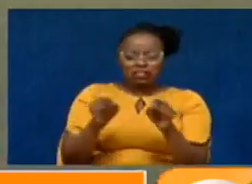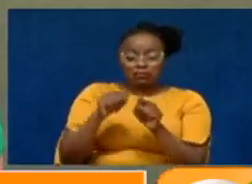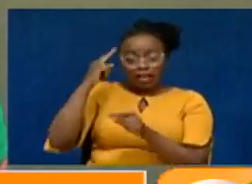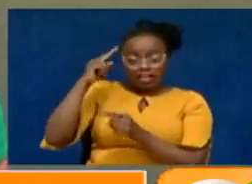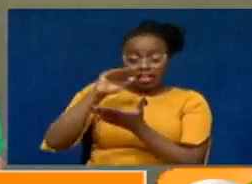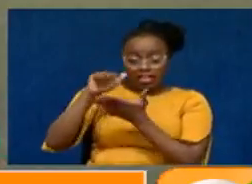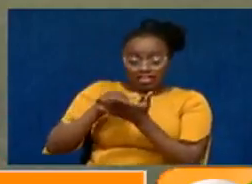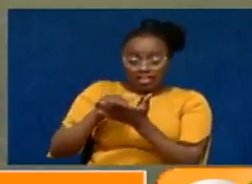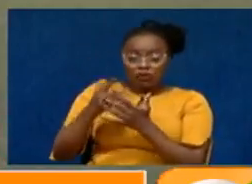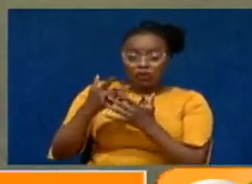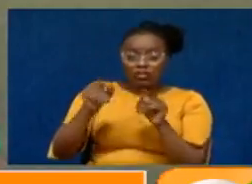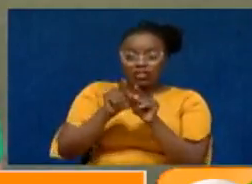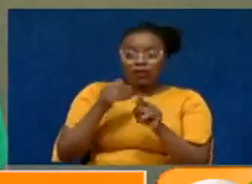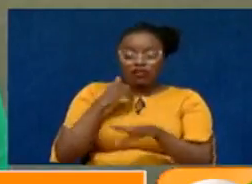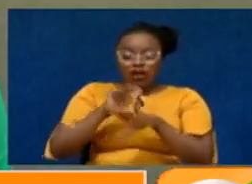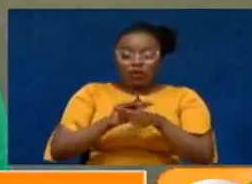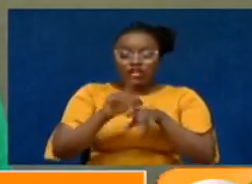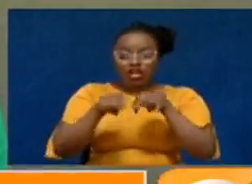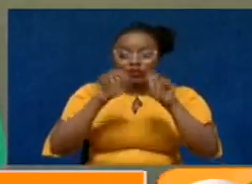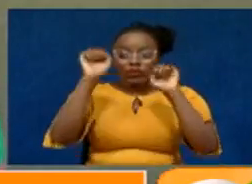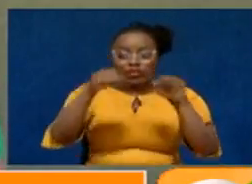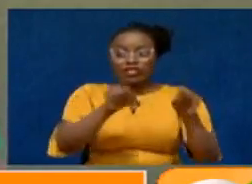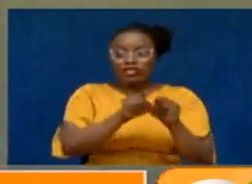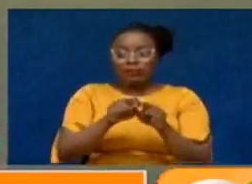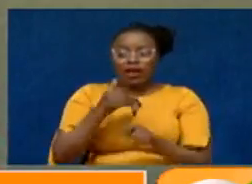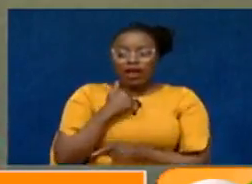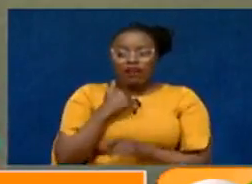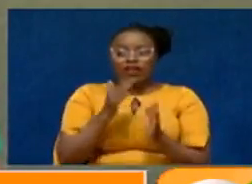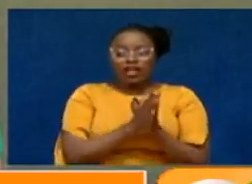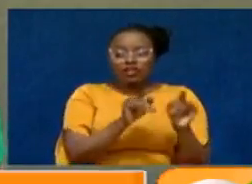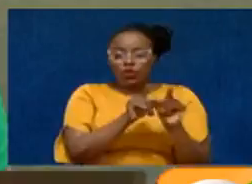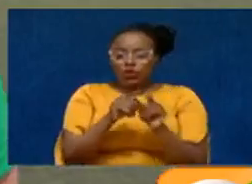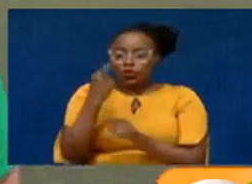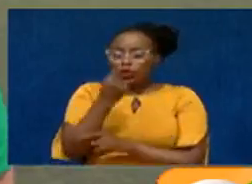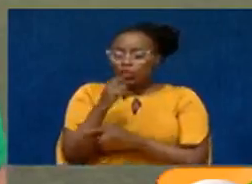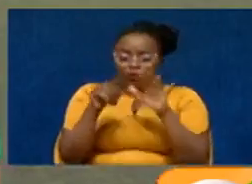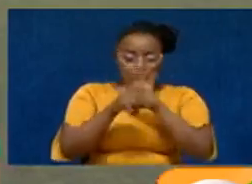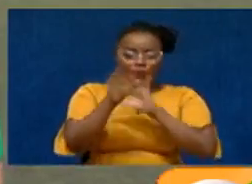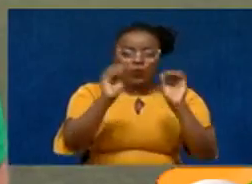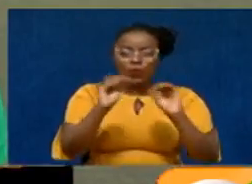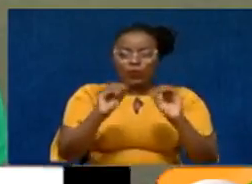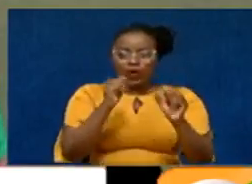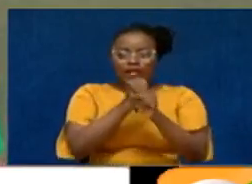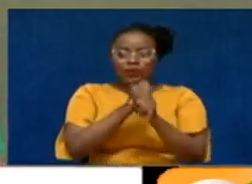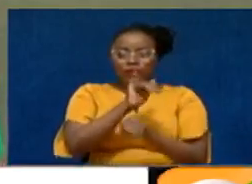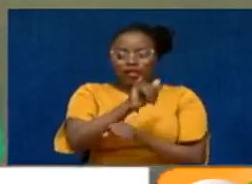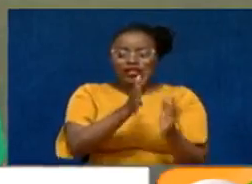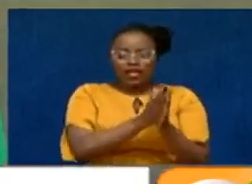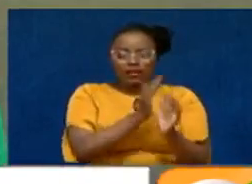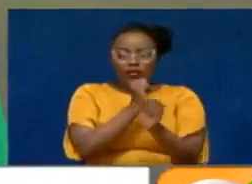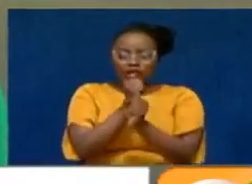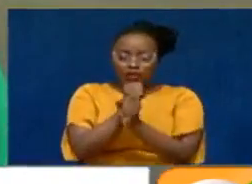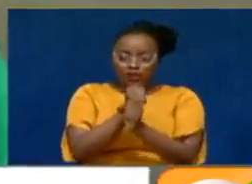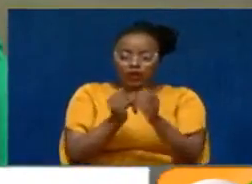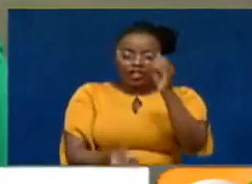central midfield we tend to have good control of the games we've played. We just don't penetrate enough, I think, at times. And also when we do and